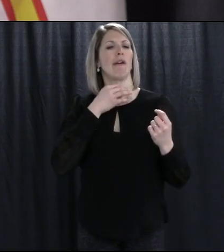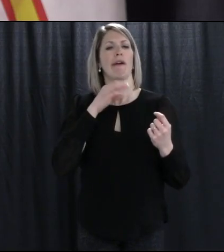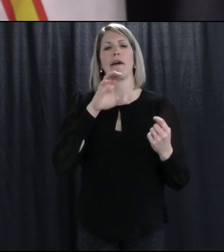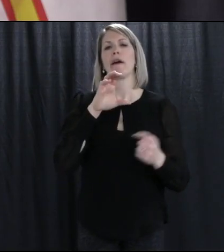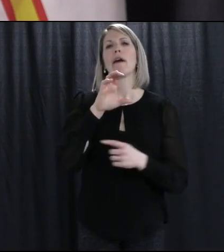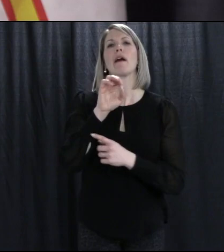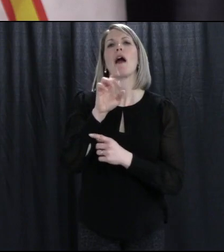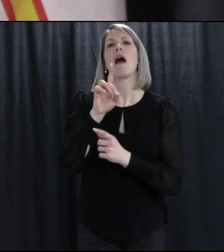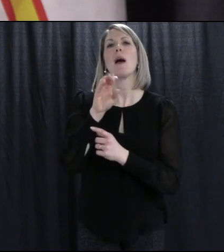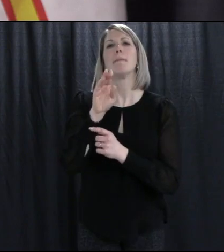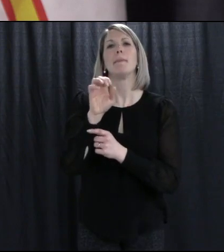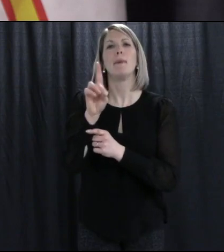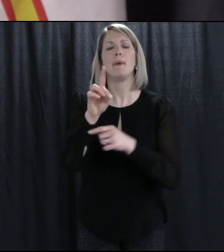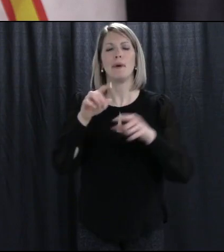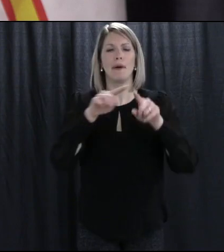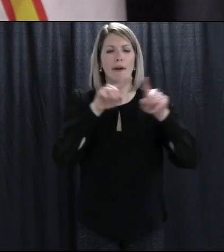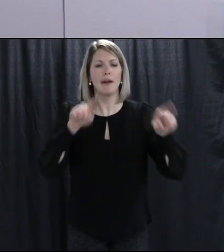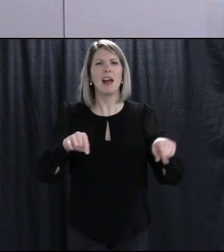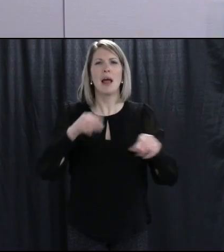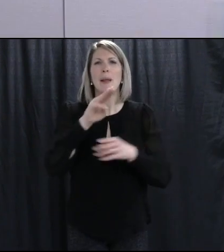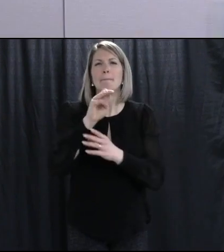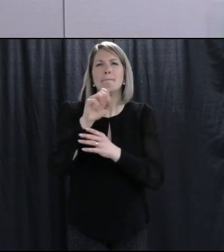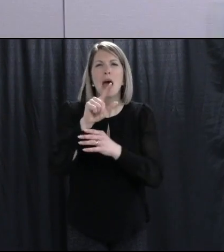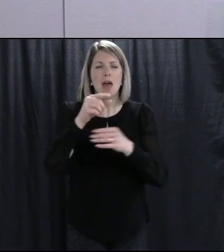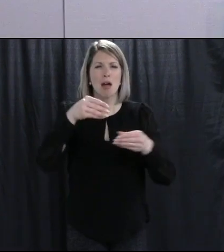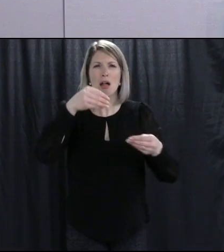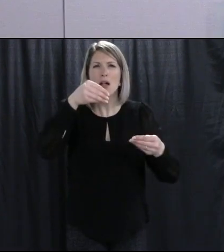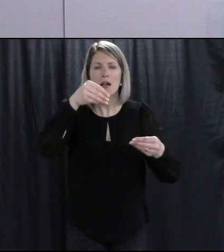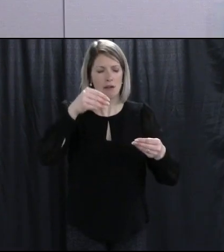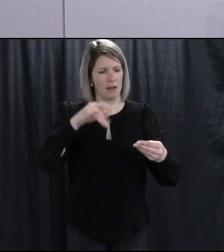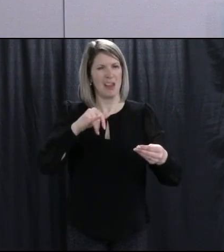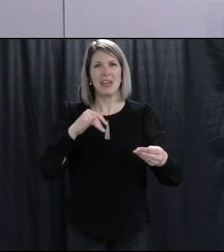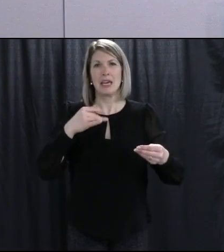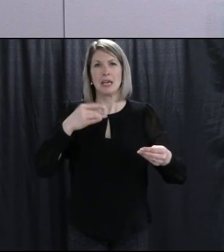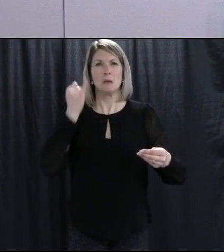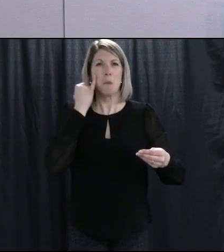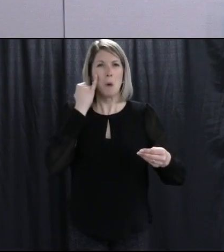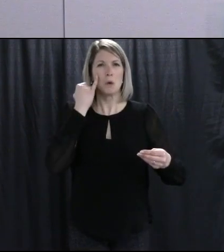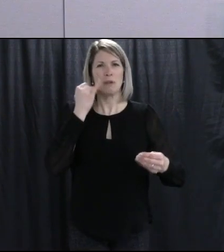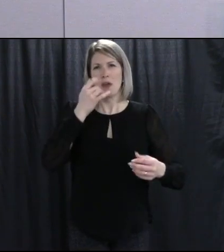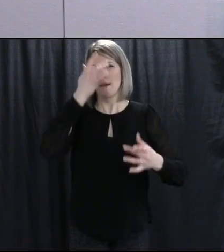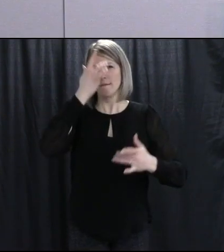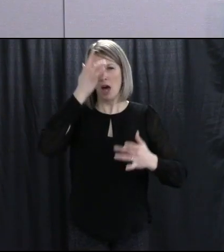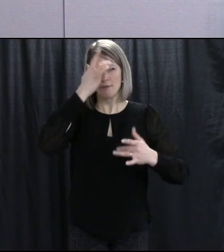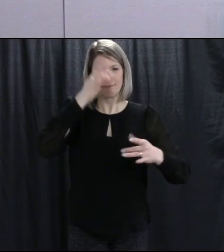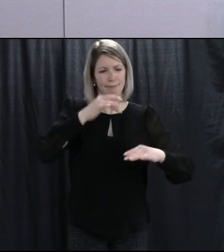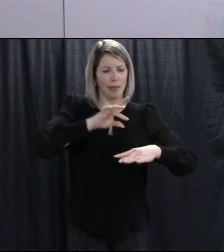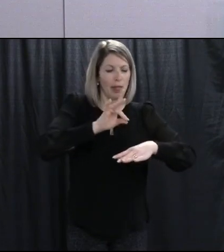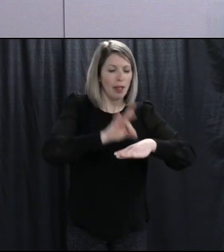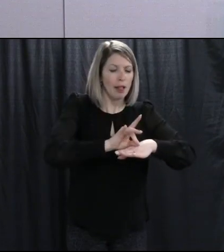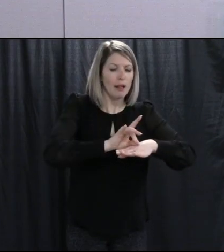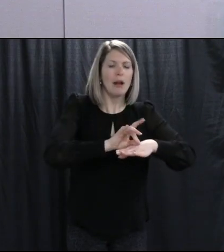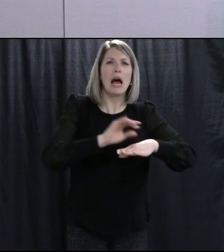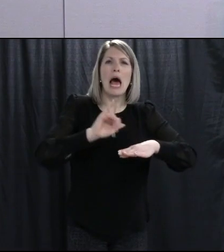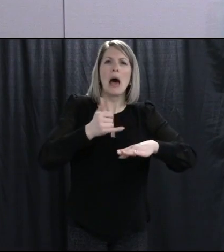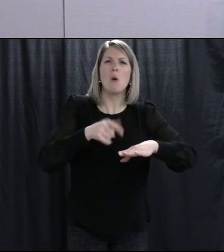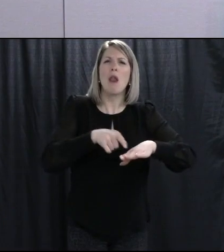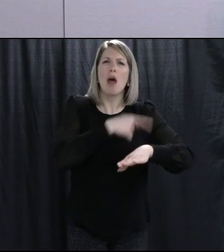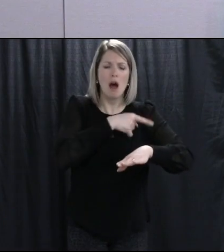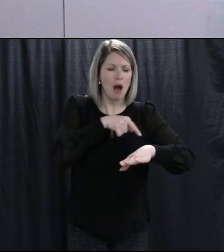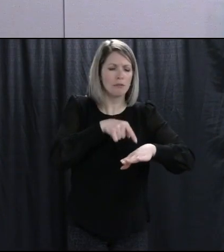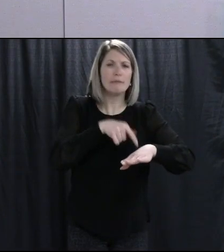and then with mail couriers. Do you have any recommendation? Should mail be in like a 48-hour quarantine or something like that before it can go